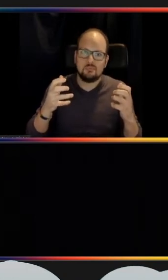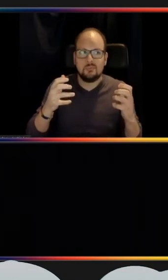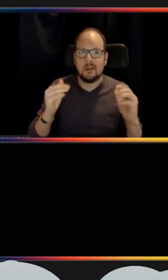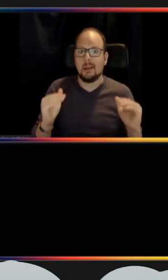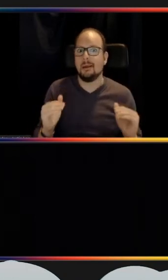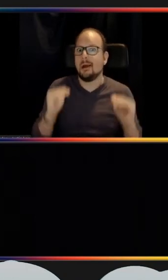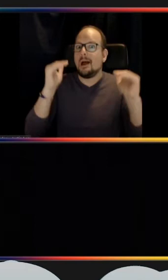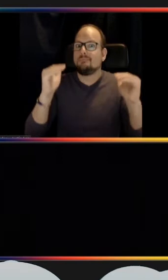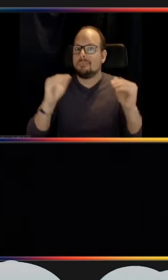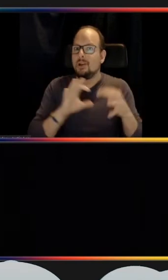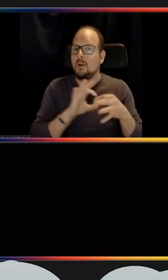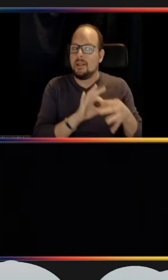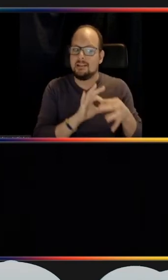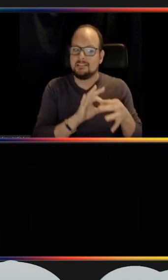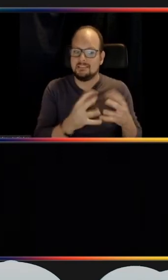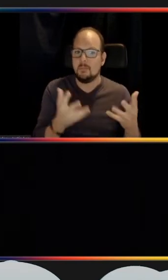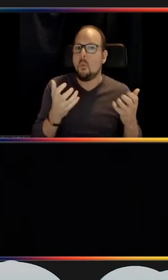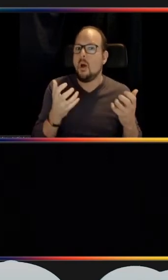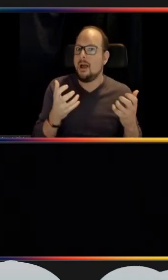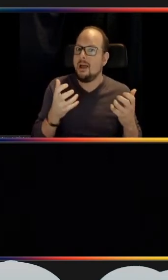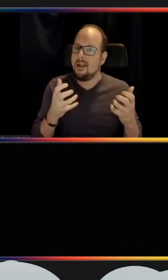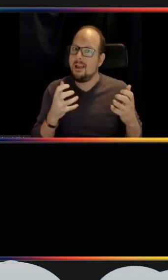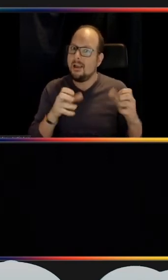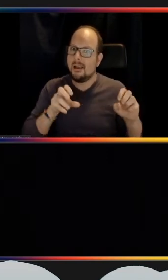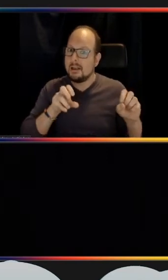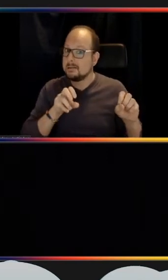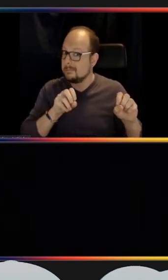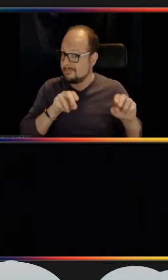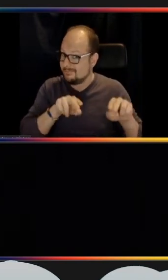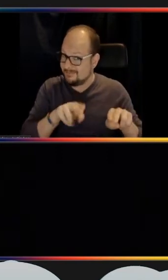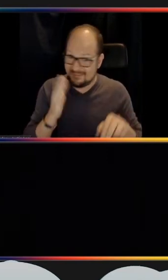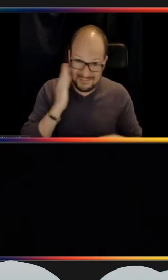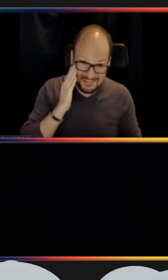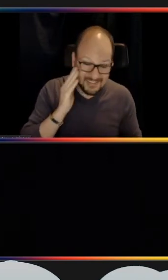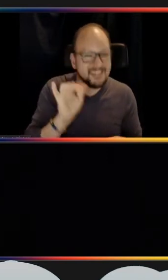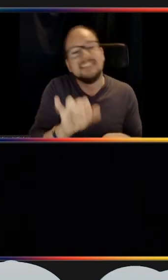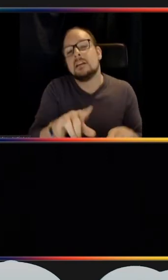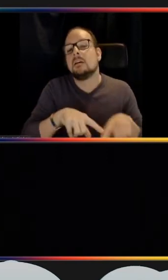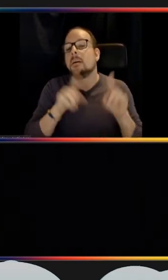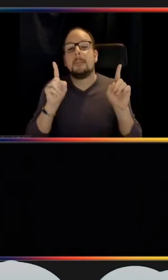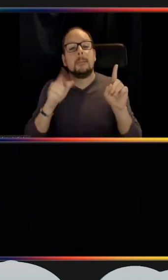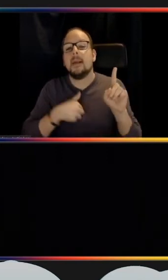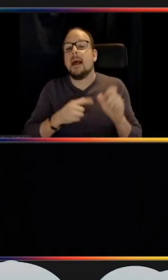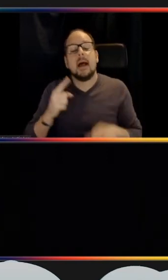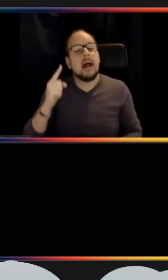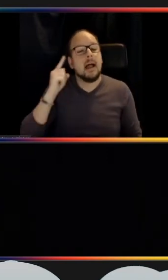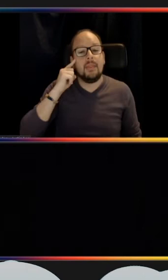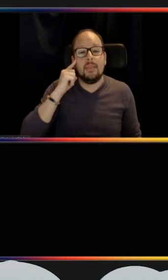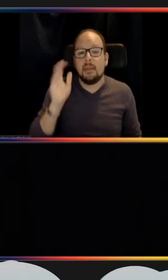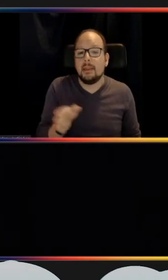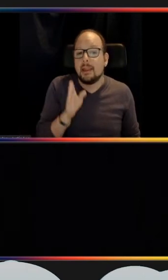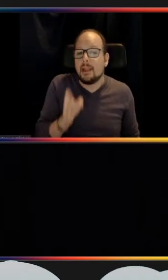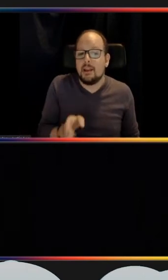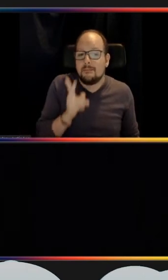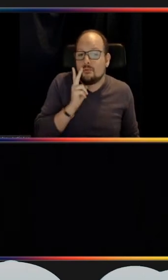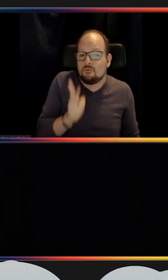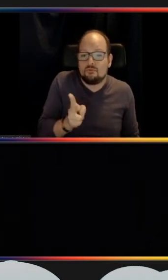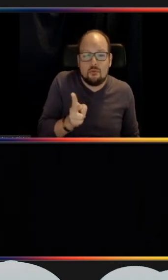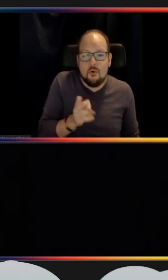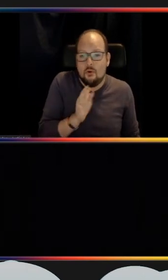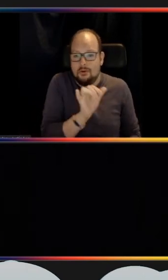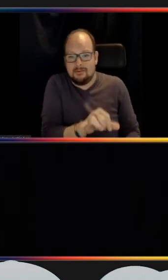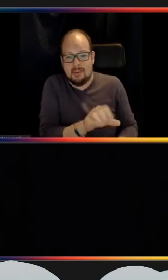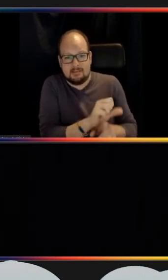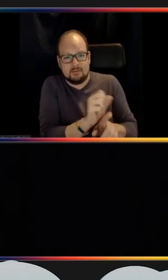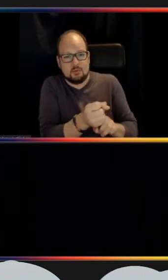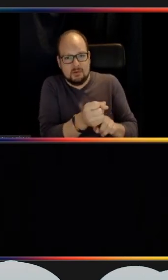next level. And yeah, I don't think I've ever seen something like that. And it was